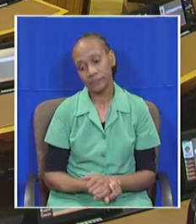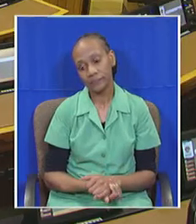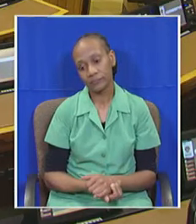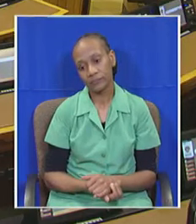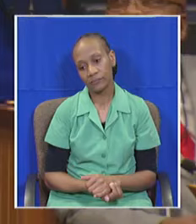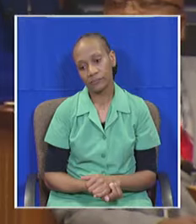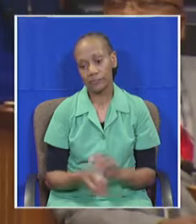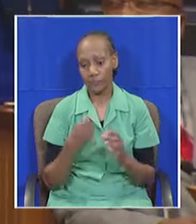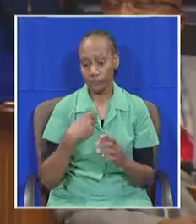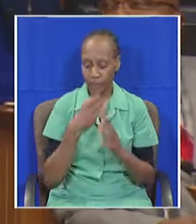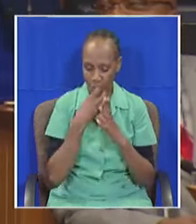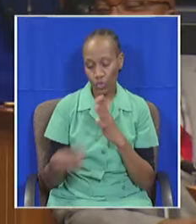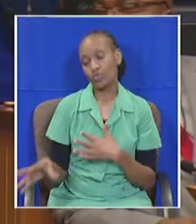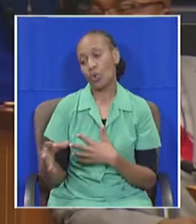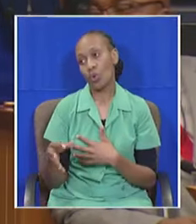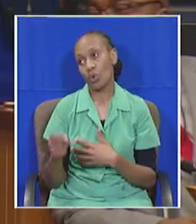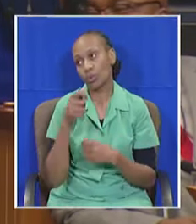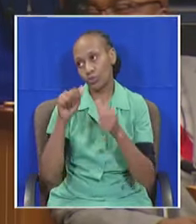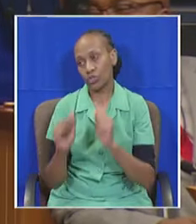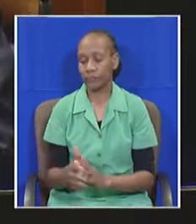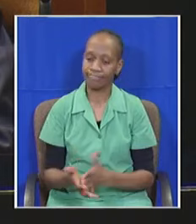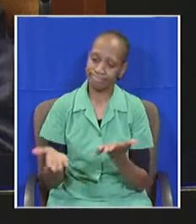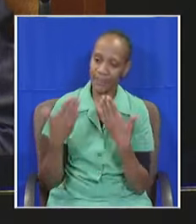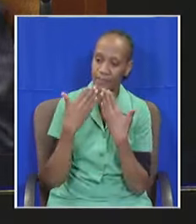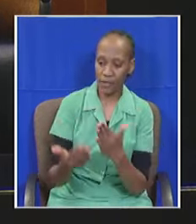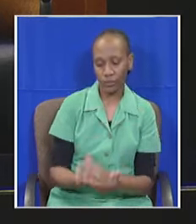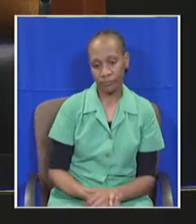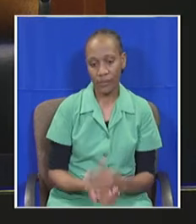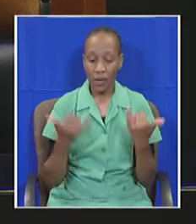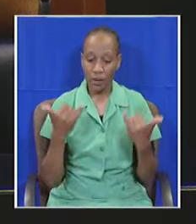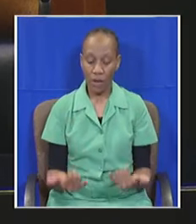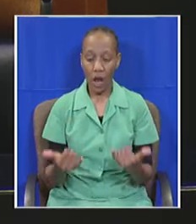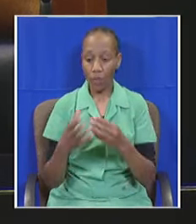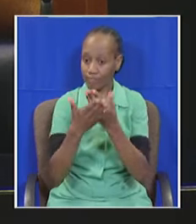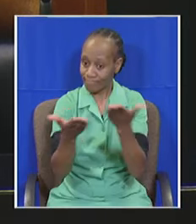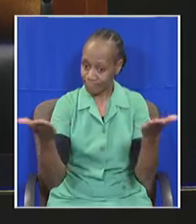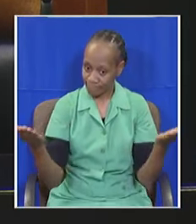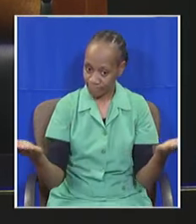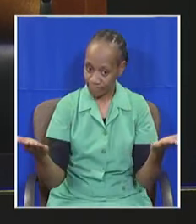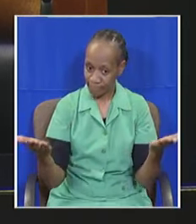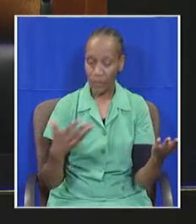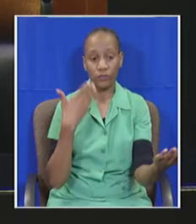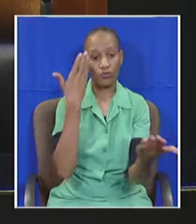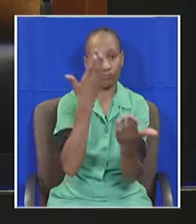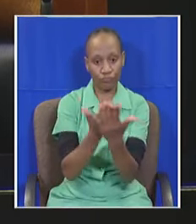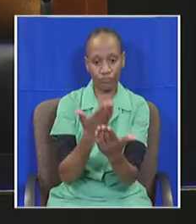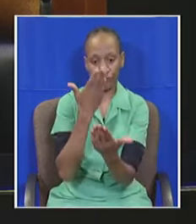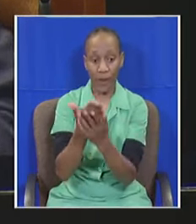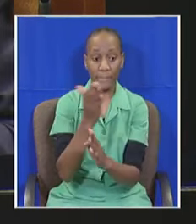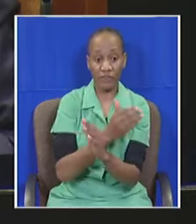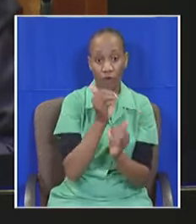I withdraw, Chair. Thank you. Honorable members, we now come to motions without